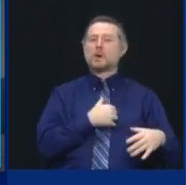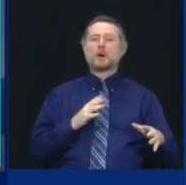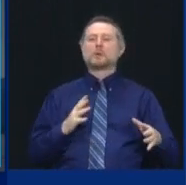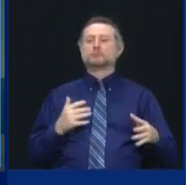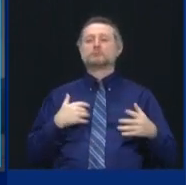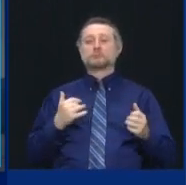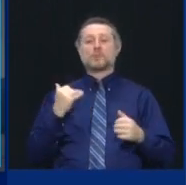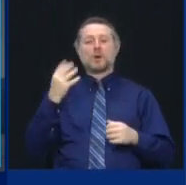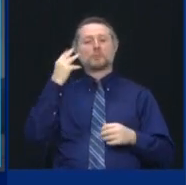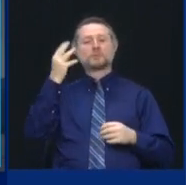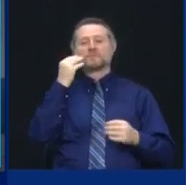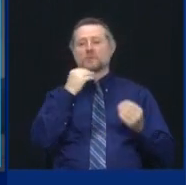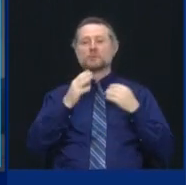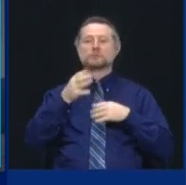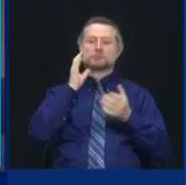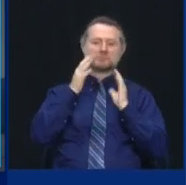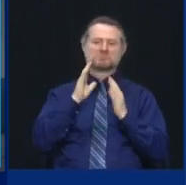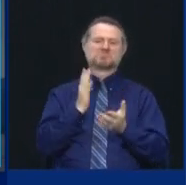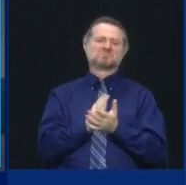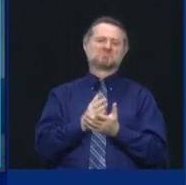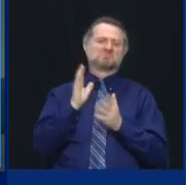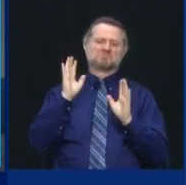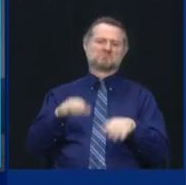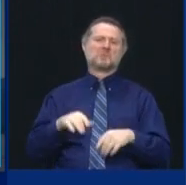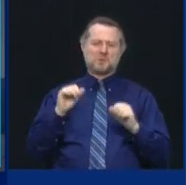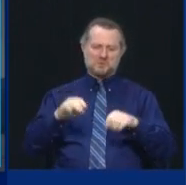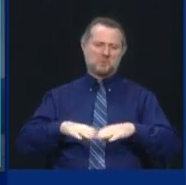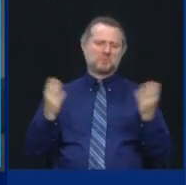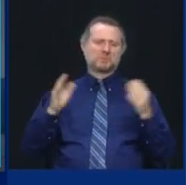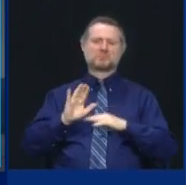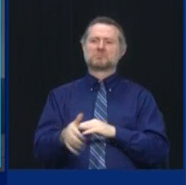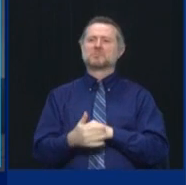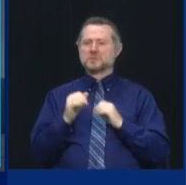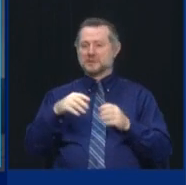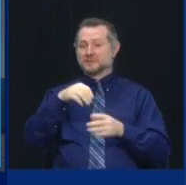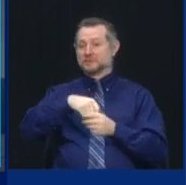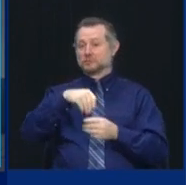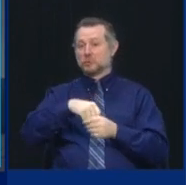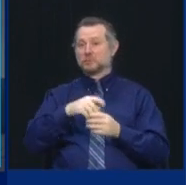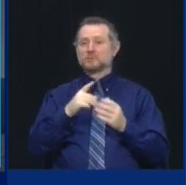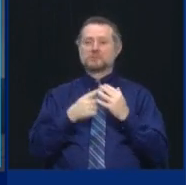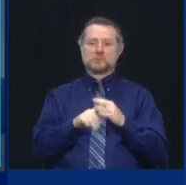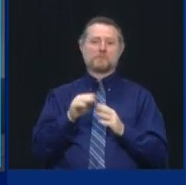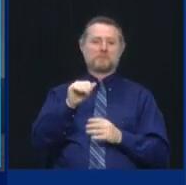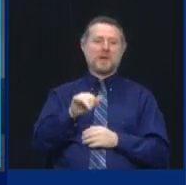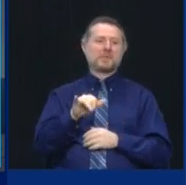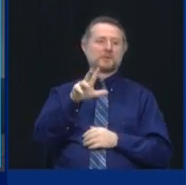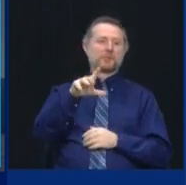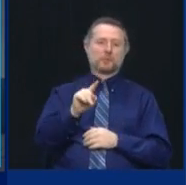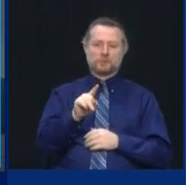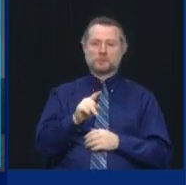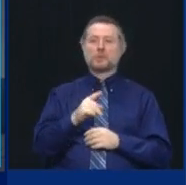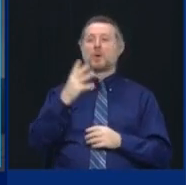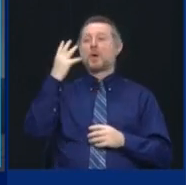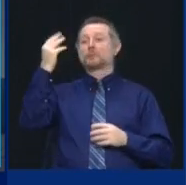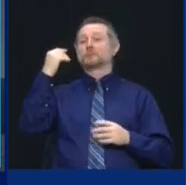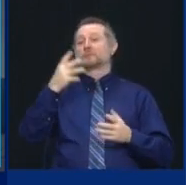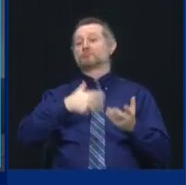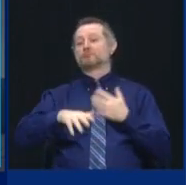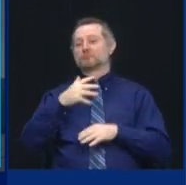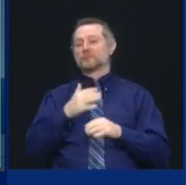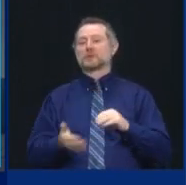Outdoor food and beverage curfew is lifted today. Indoor food and beverage lifted May 31st. Outdoor gathering increased